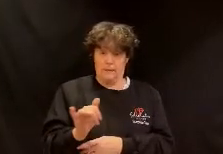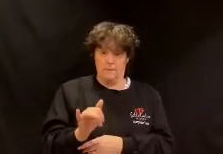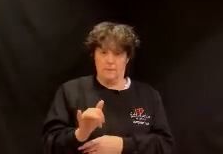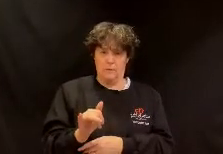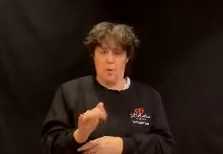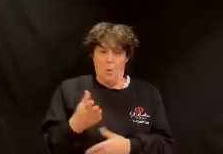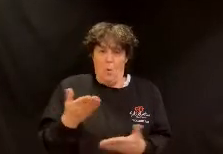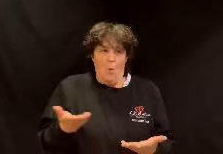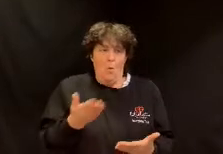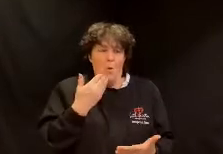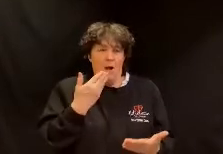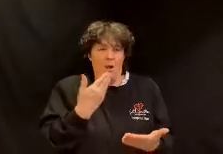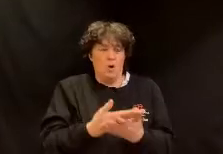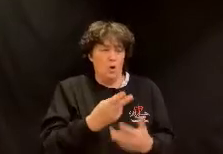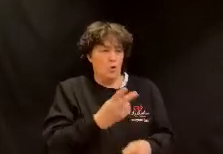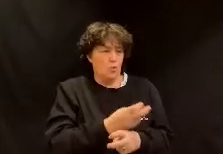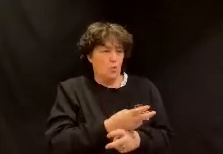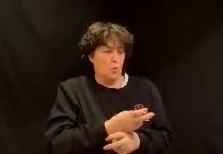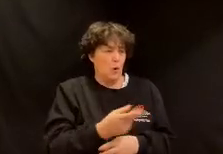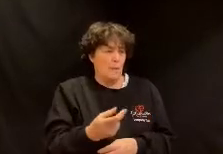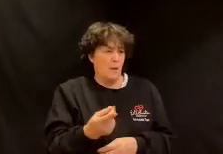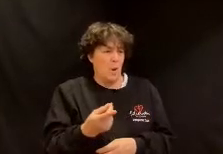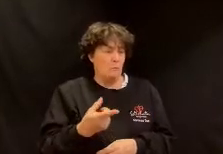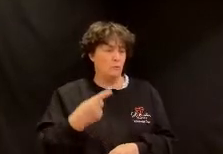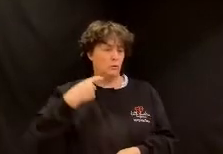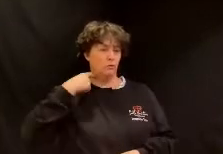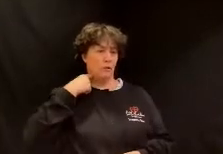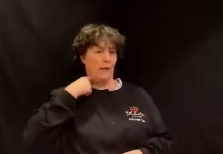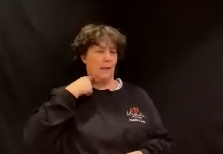rabbit dog if you just keep the thing on the chain all the time?